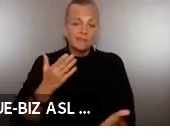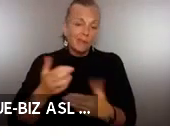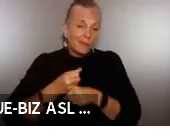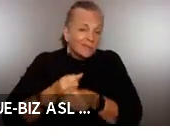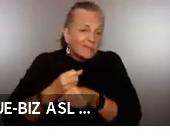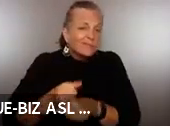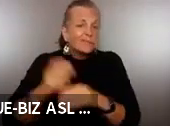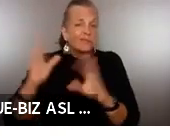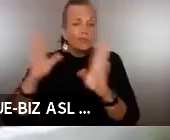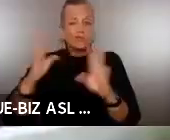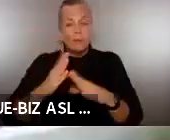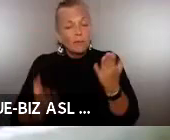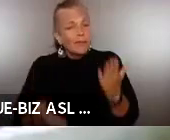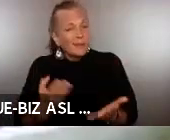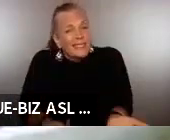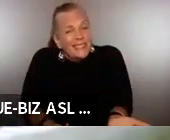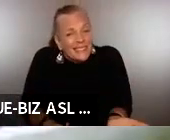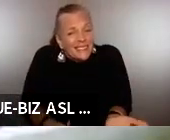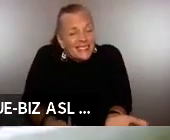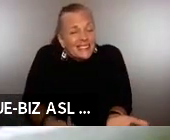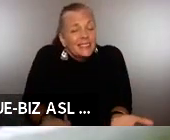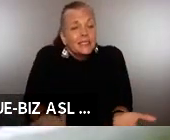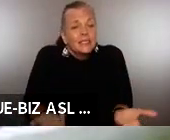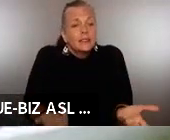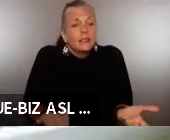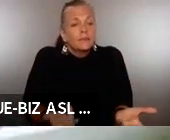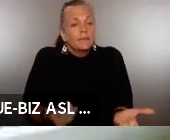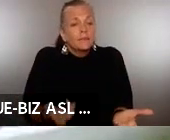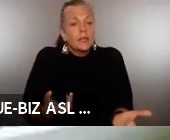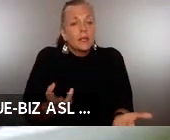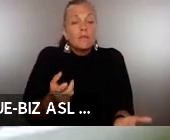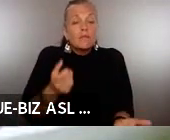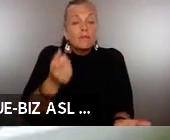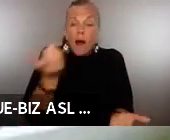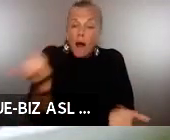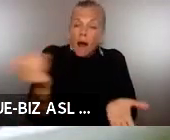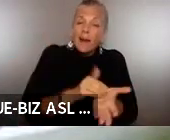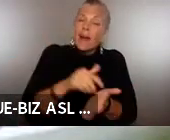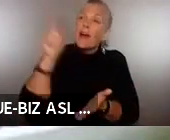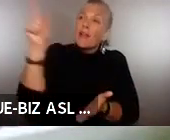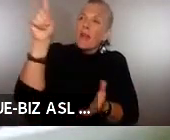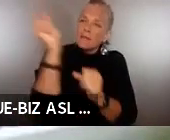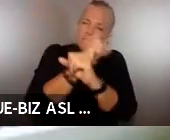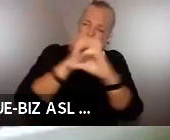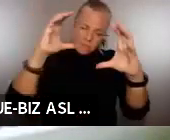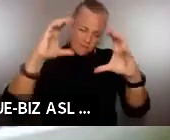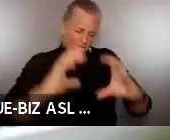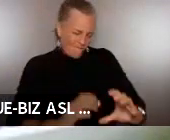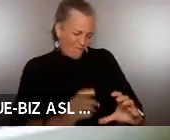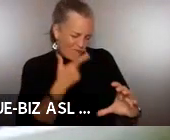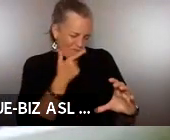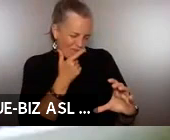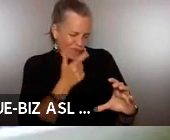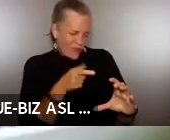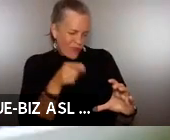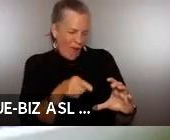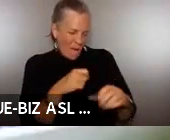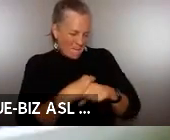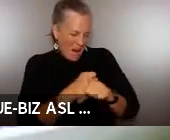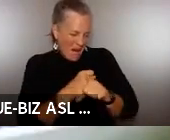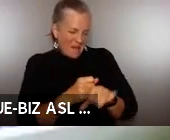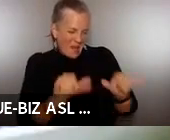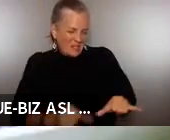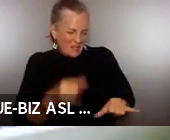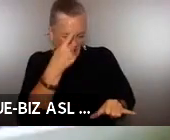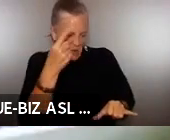Mm-hmm. So again, you're purposely designing the system for us to get in trouble or to be